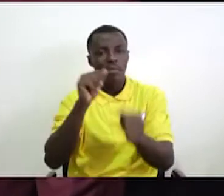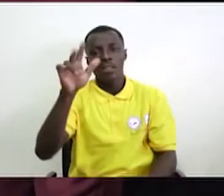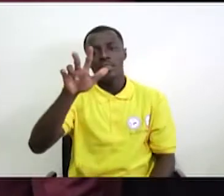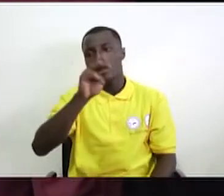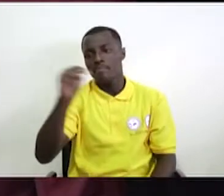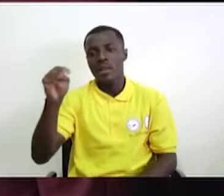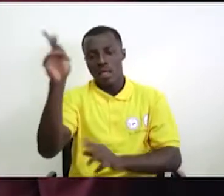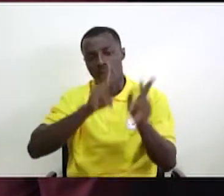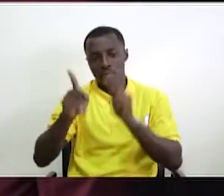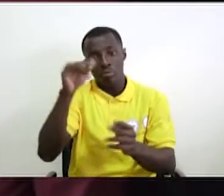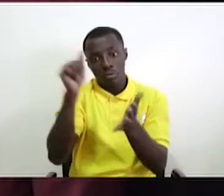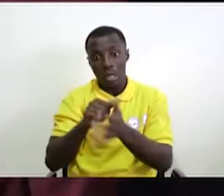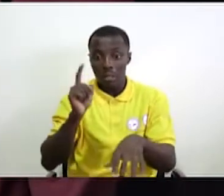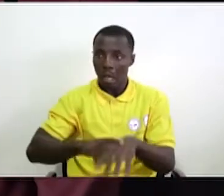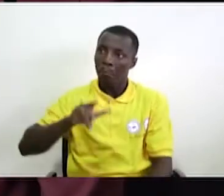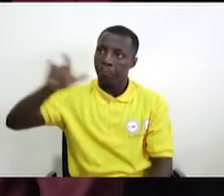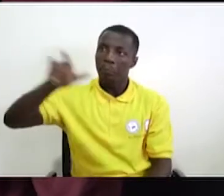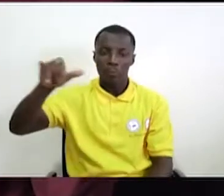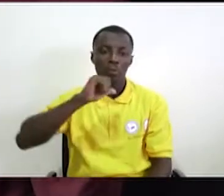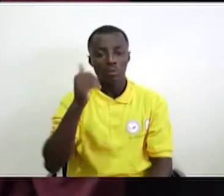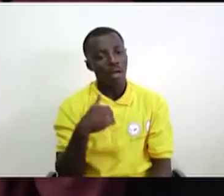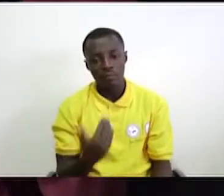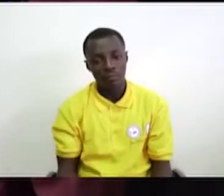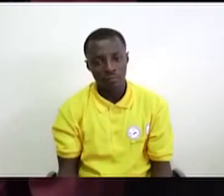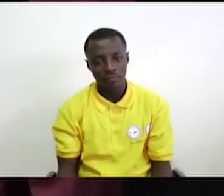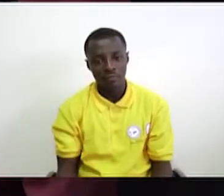These were days where we didn't have airplanes and